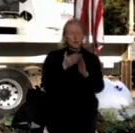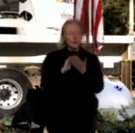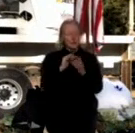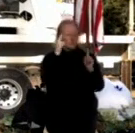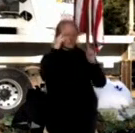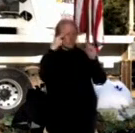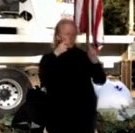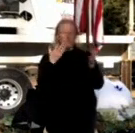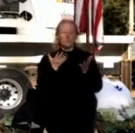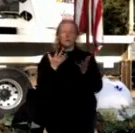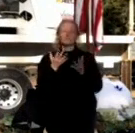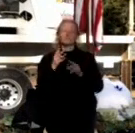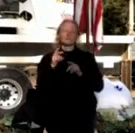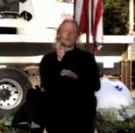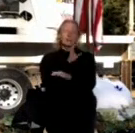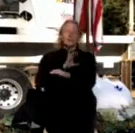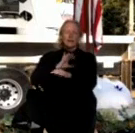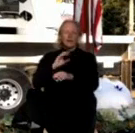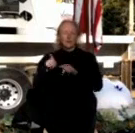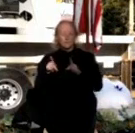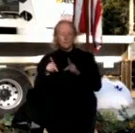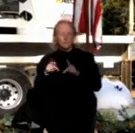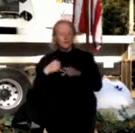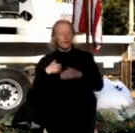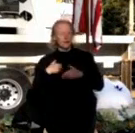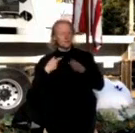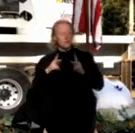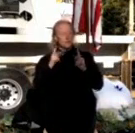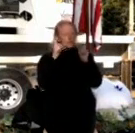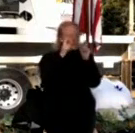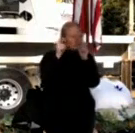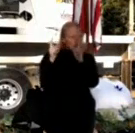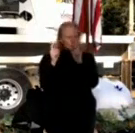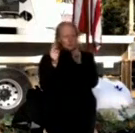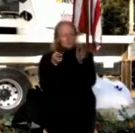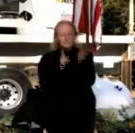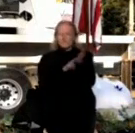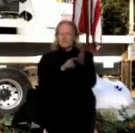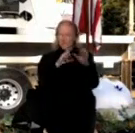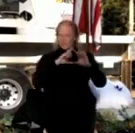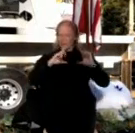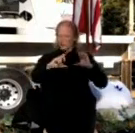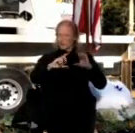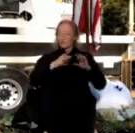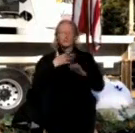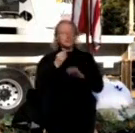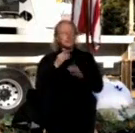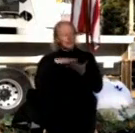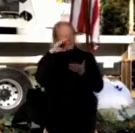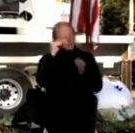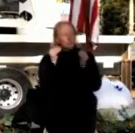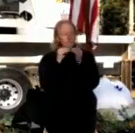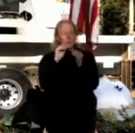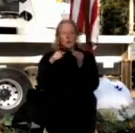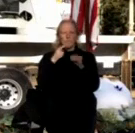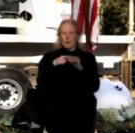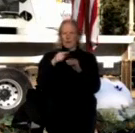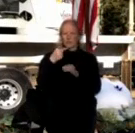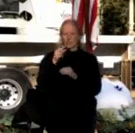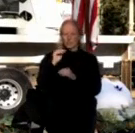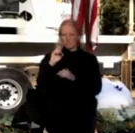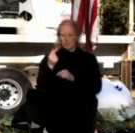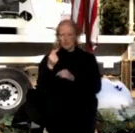give Colorado residents and others a chance to take pictures, sign banners on the side of the truck, and learn more about the GMUG